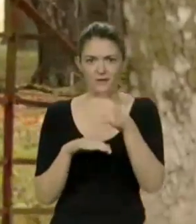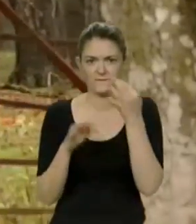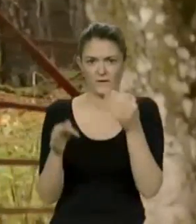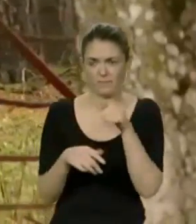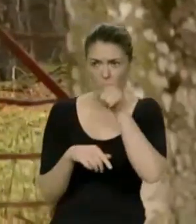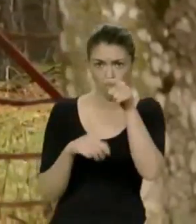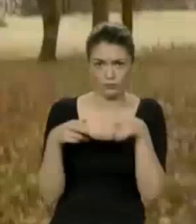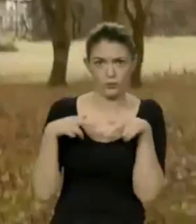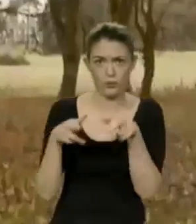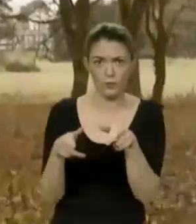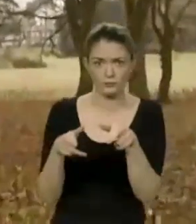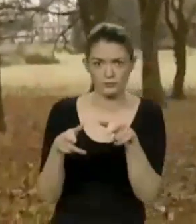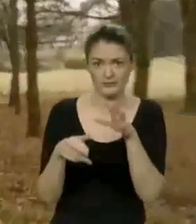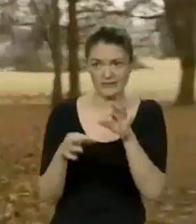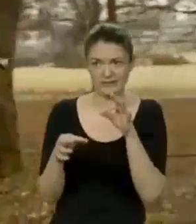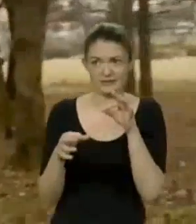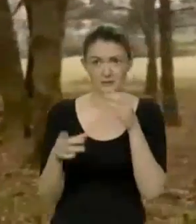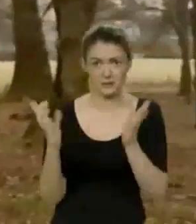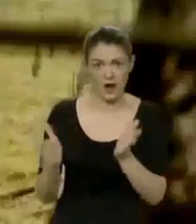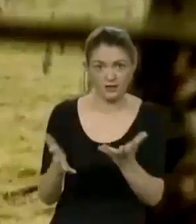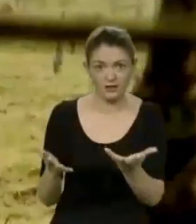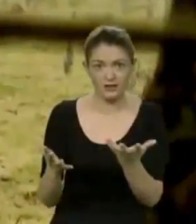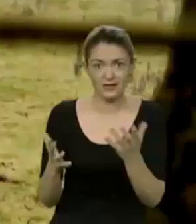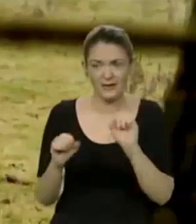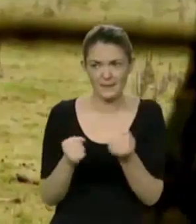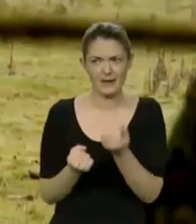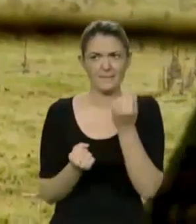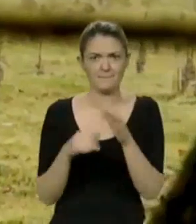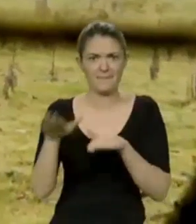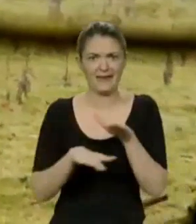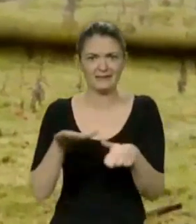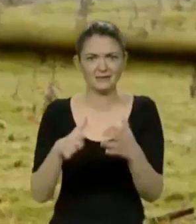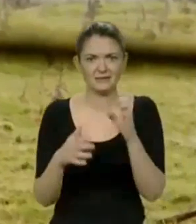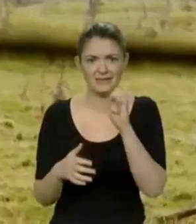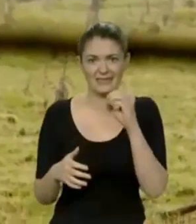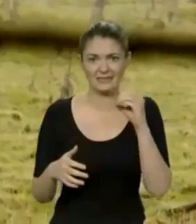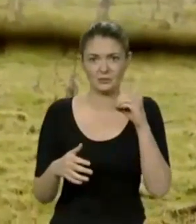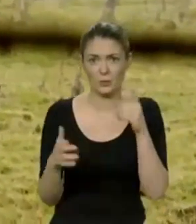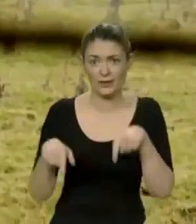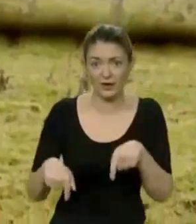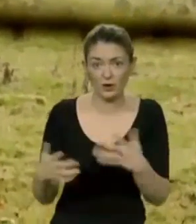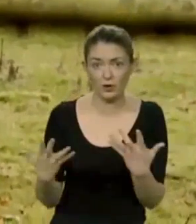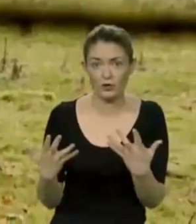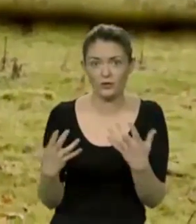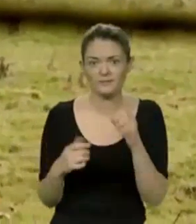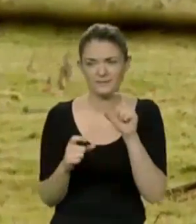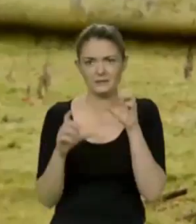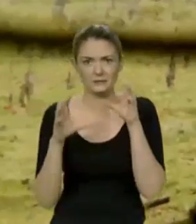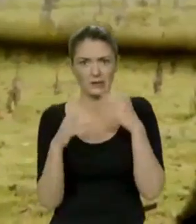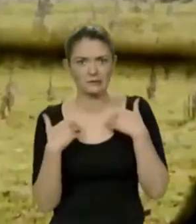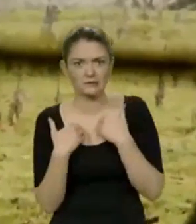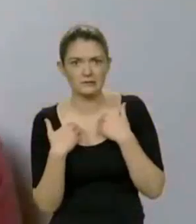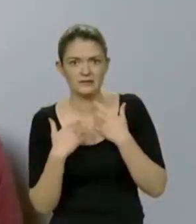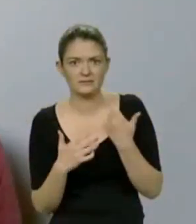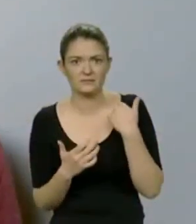the road. Troops, get this done, pick up the pace. EOD are here. Be a bit down going over because I know like how serious and how dangerous it